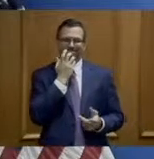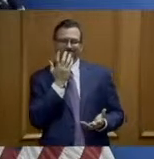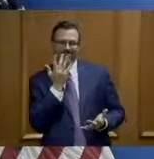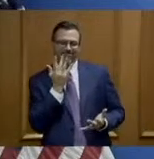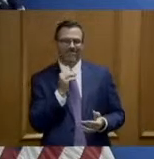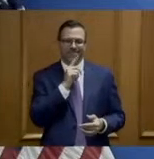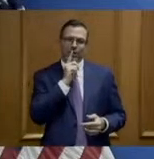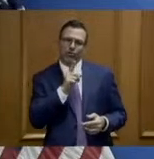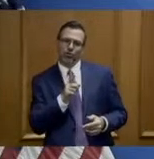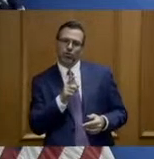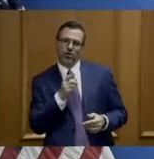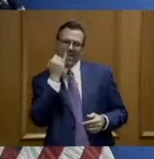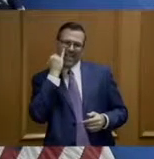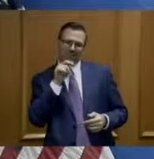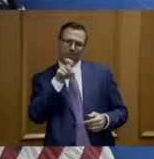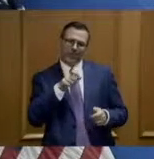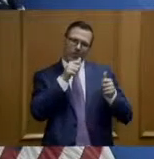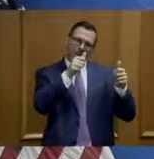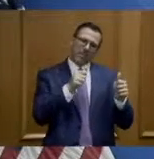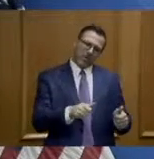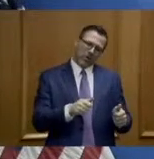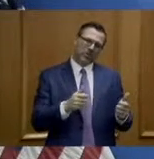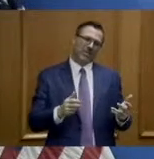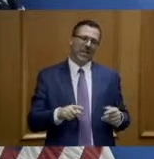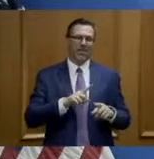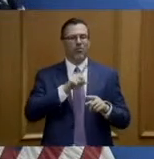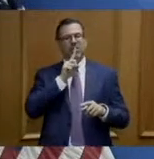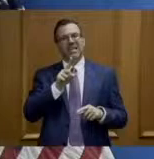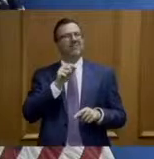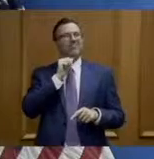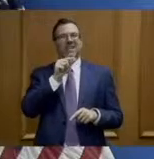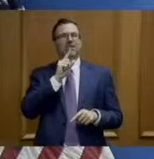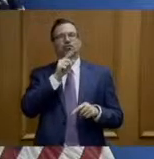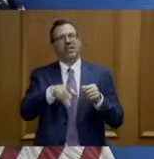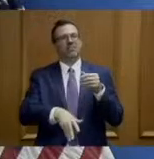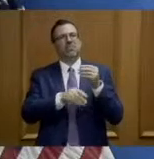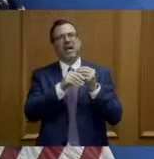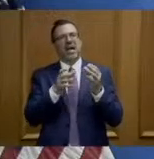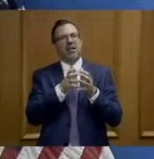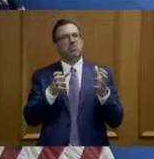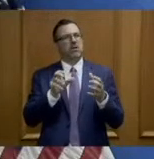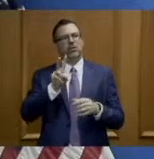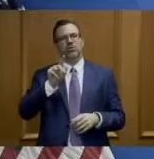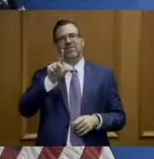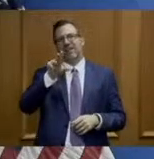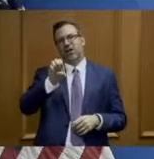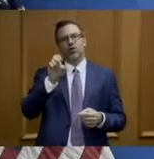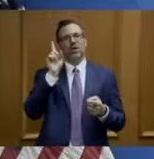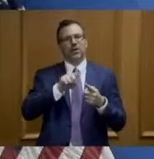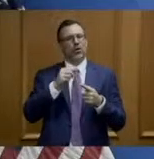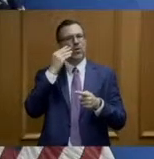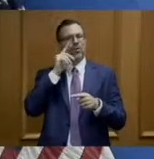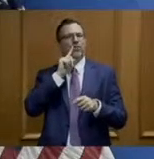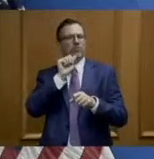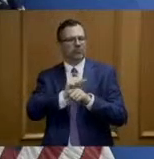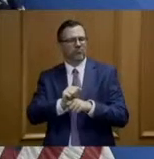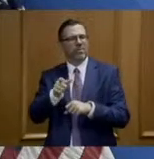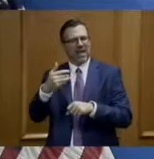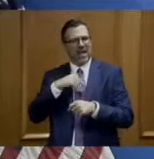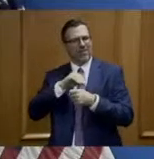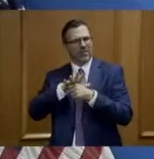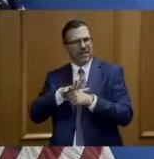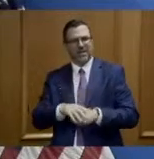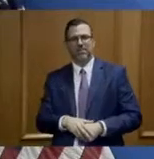no problem doing it. We just don't see that it adds a lot of value until we actually have a confirmed case or not. I'll tell you that probable